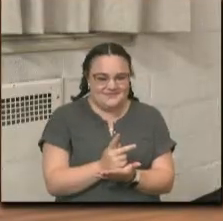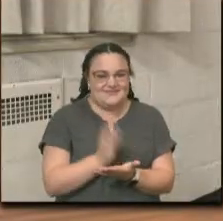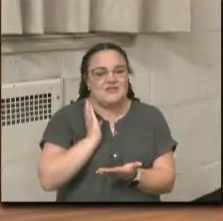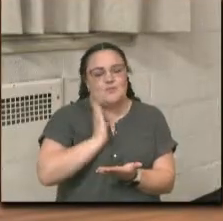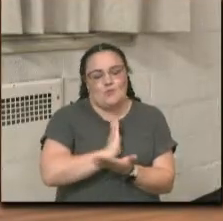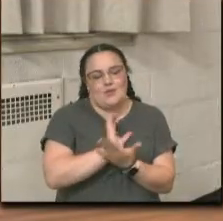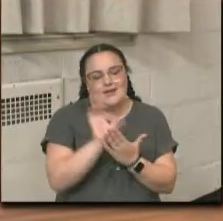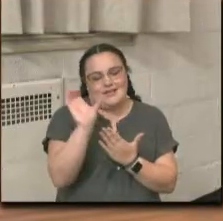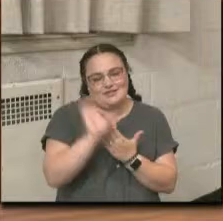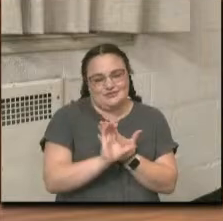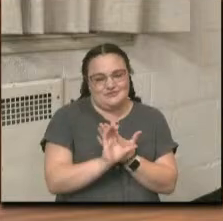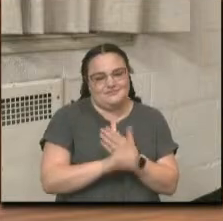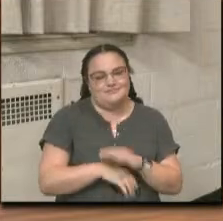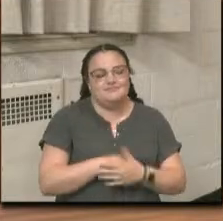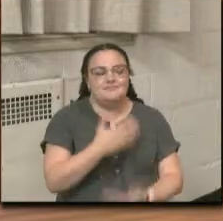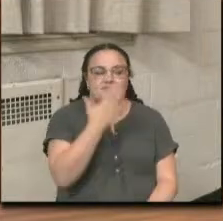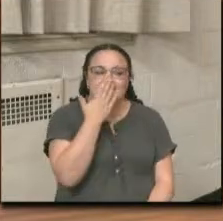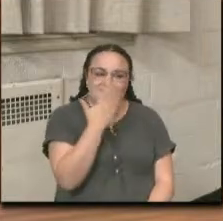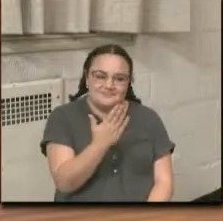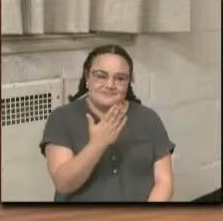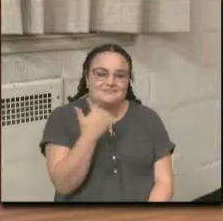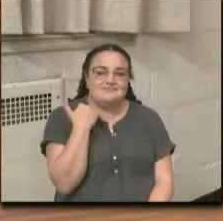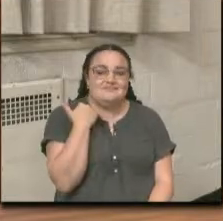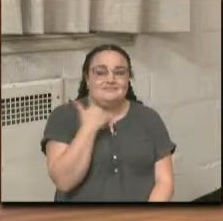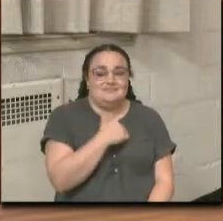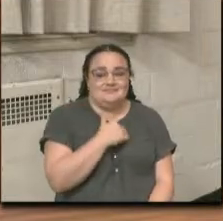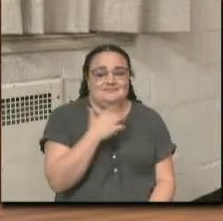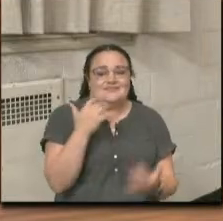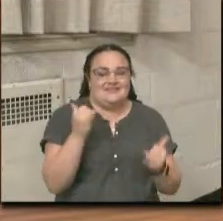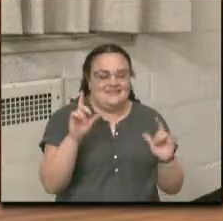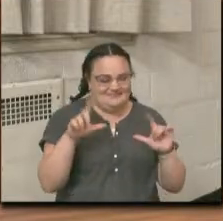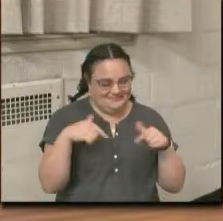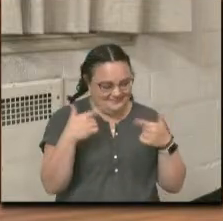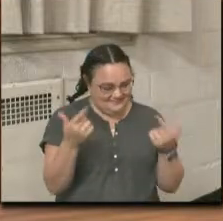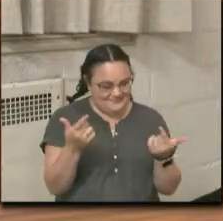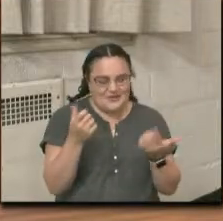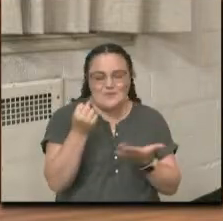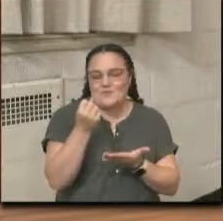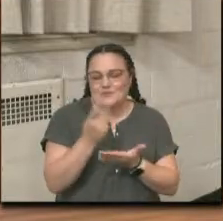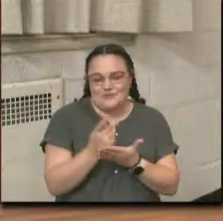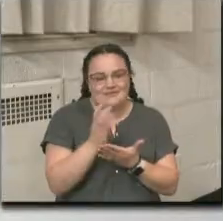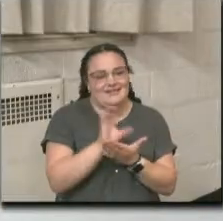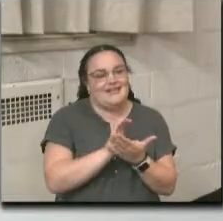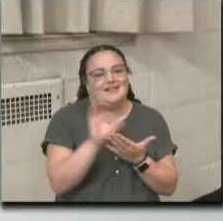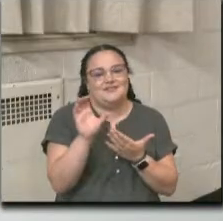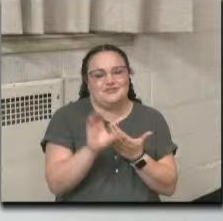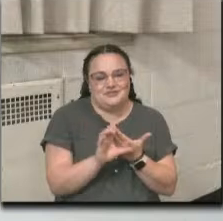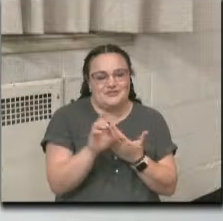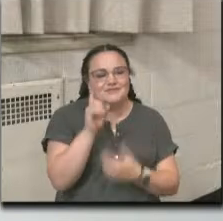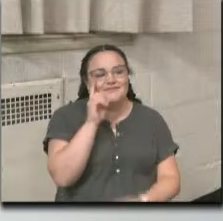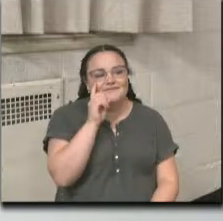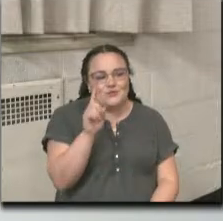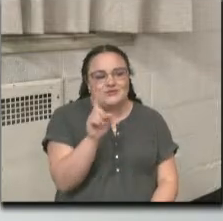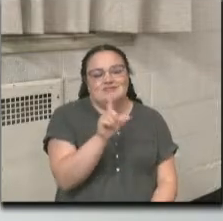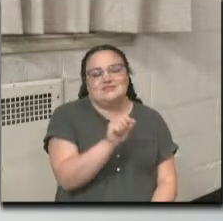calendar. Thank you. The motion before the board is to approve the board calendar for